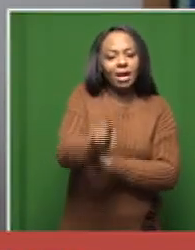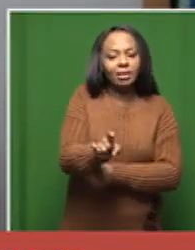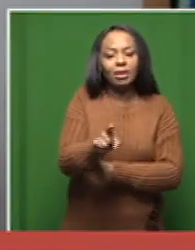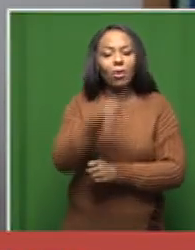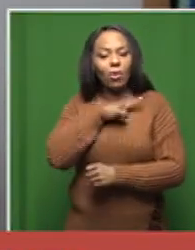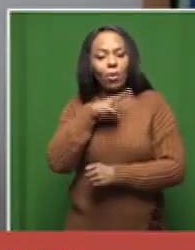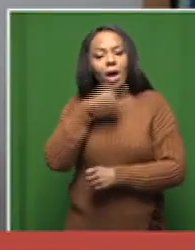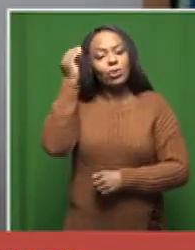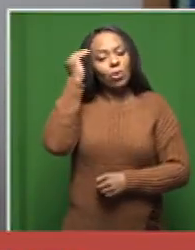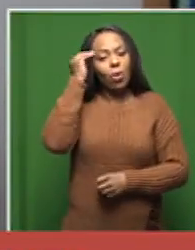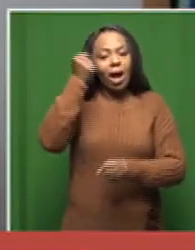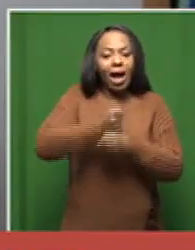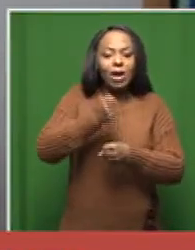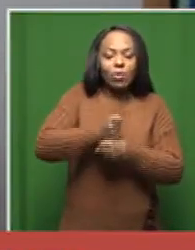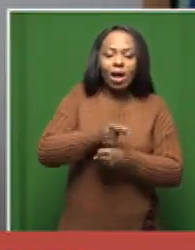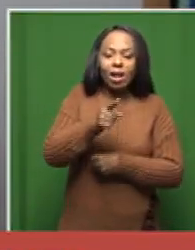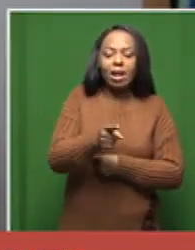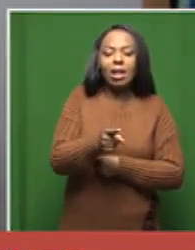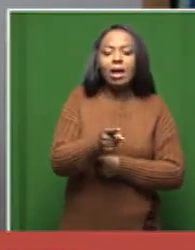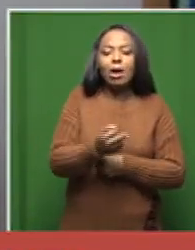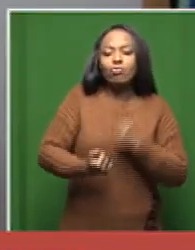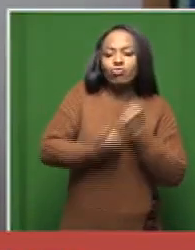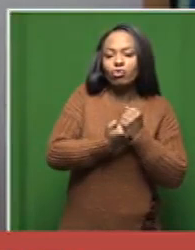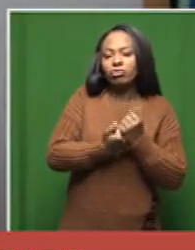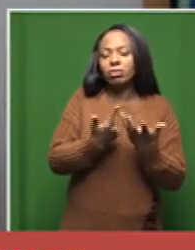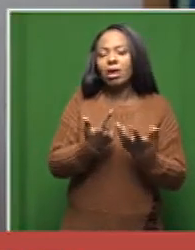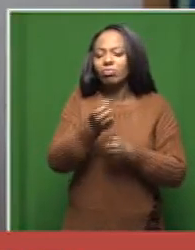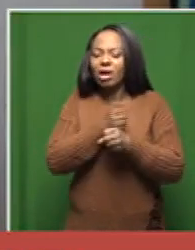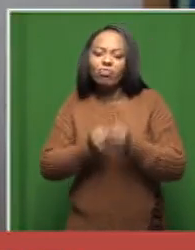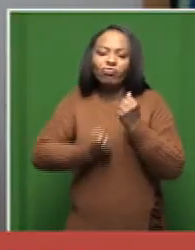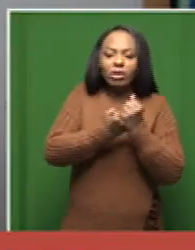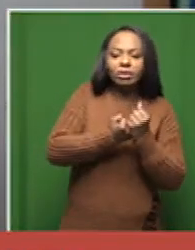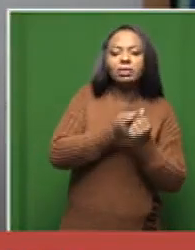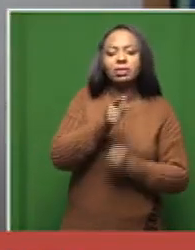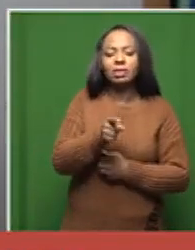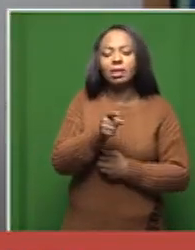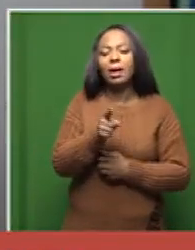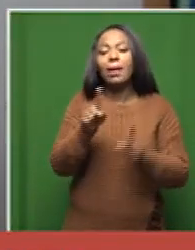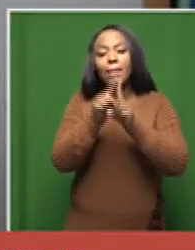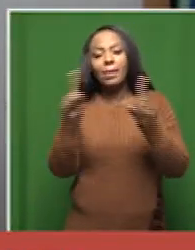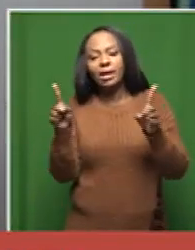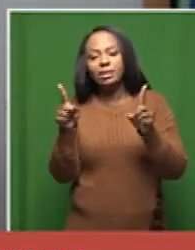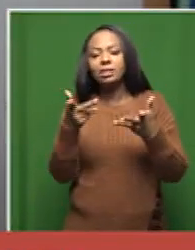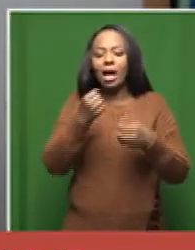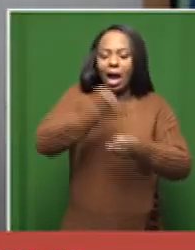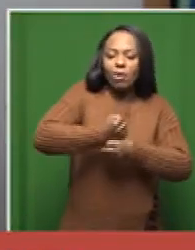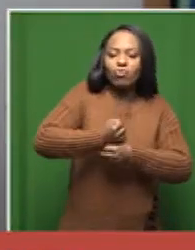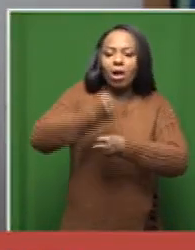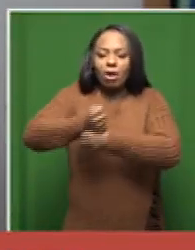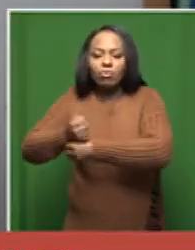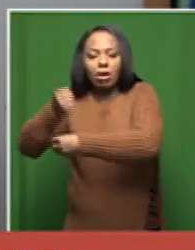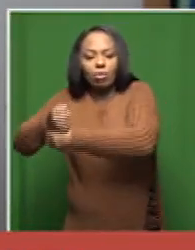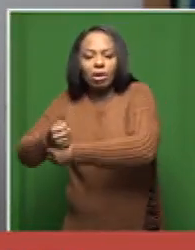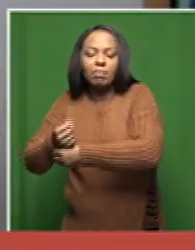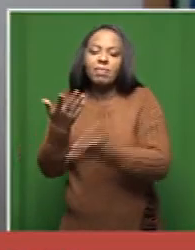have annual boosters of influenza vaccine. Yeah. Now, this might be annual, but more likely and more wider, maybe